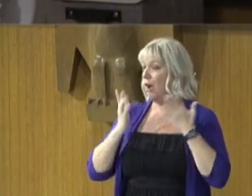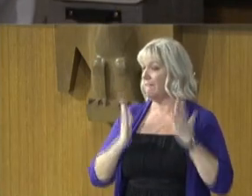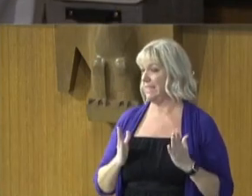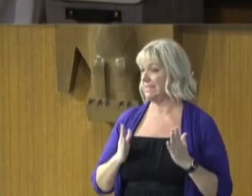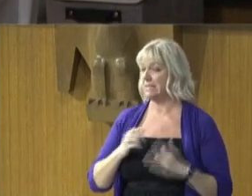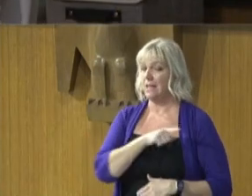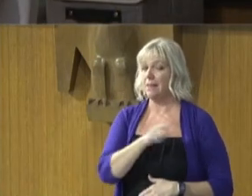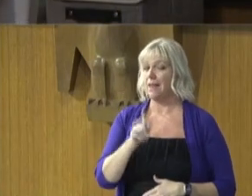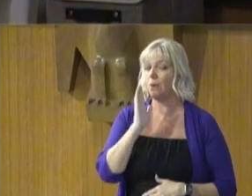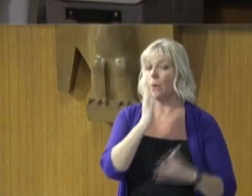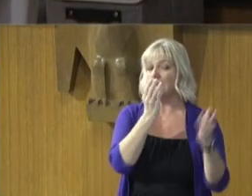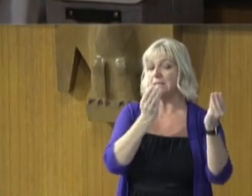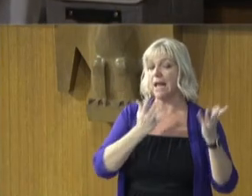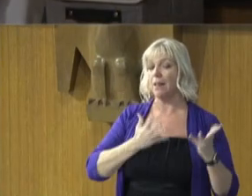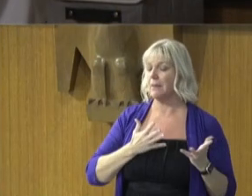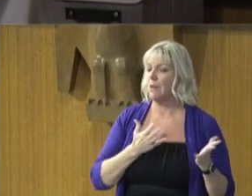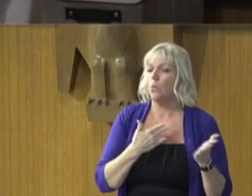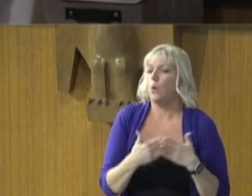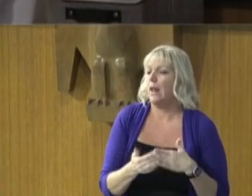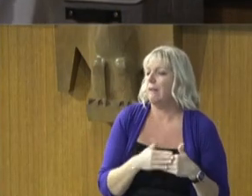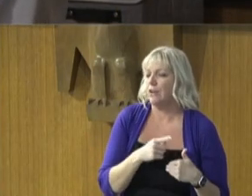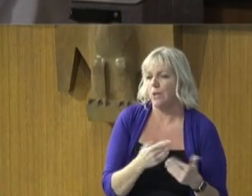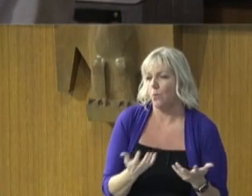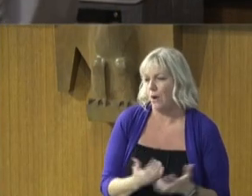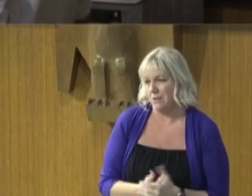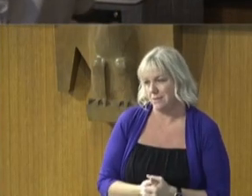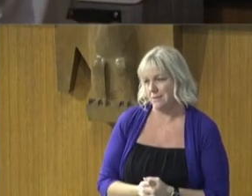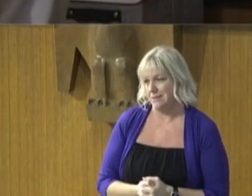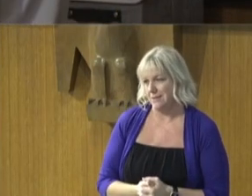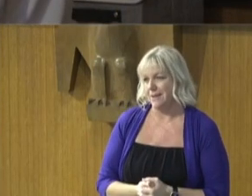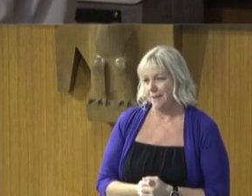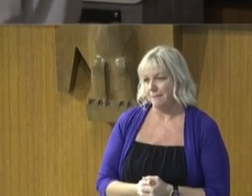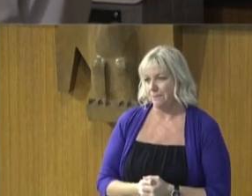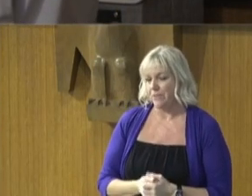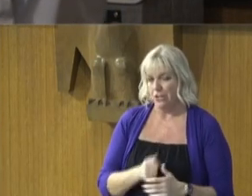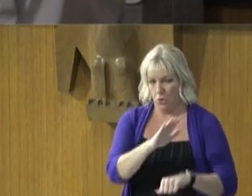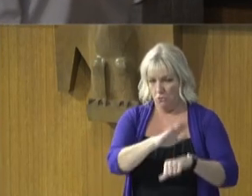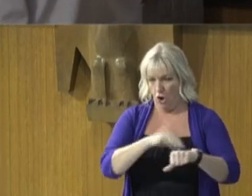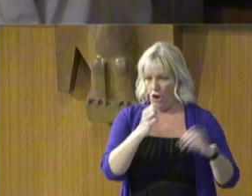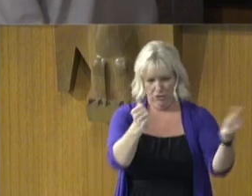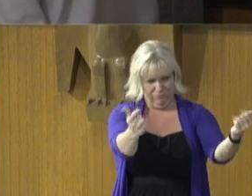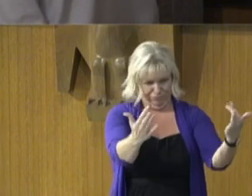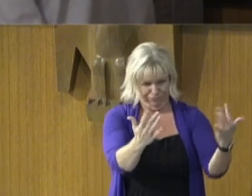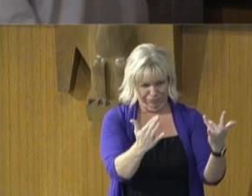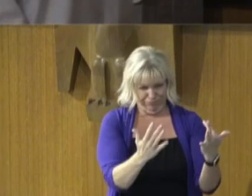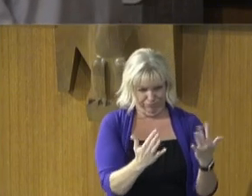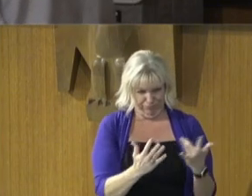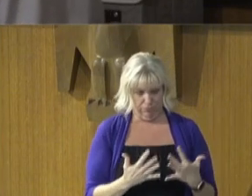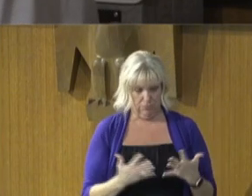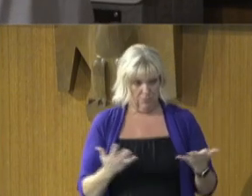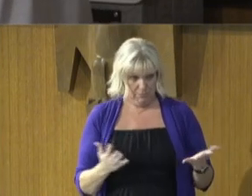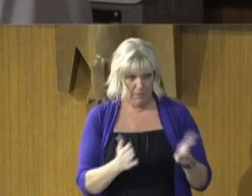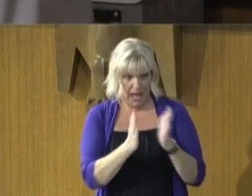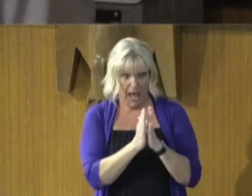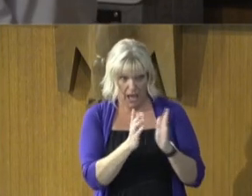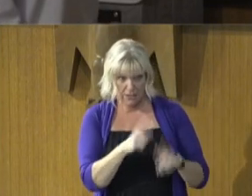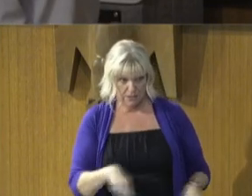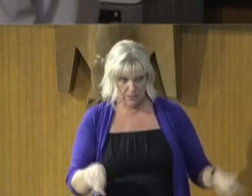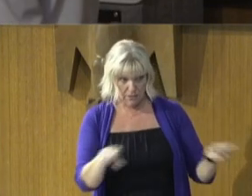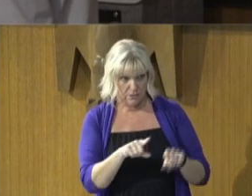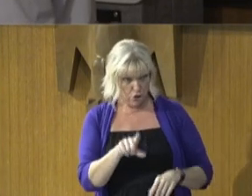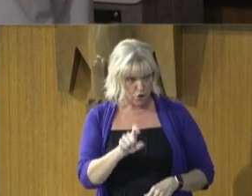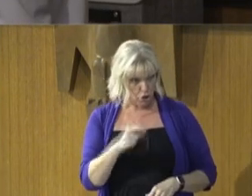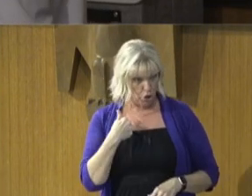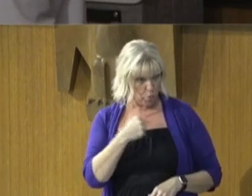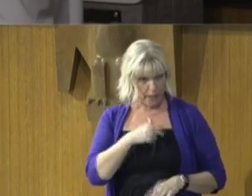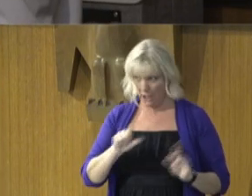tell him whatever he wants to hear. He gathers them around, and he enthusiastically asks them, "Should we